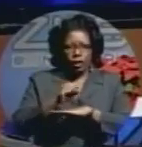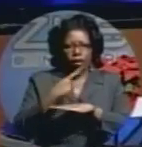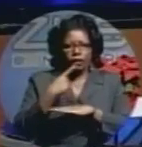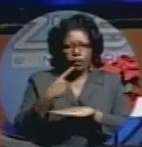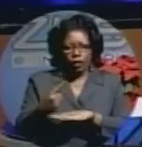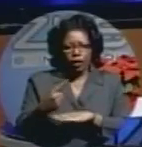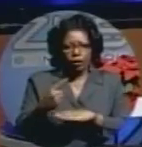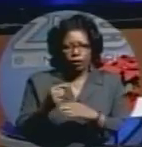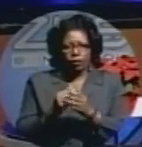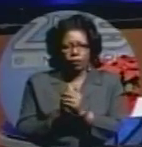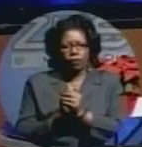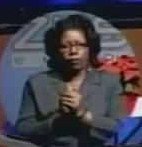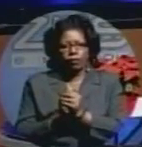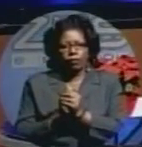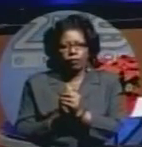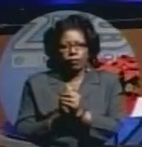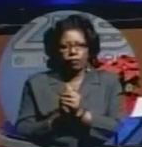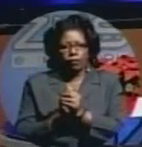say about that proposal.